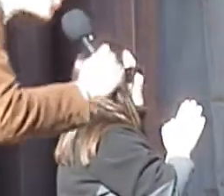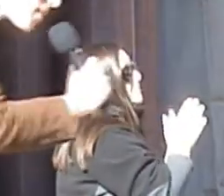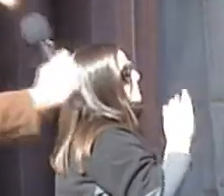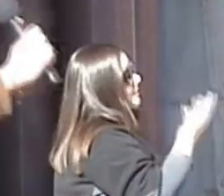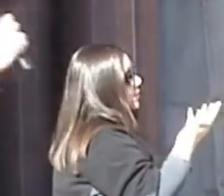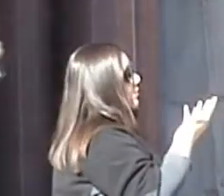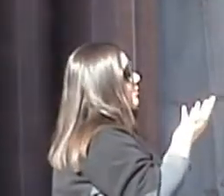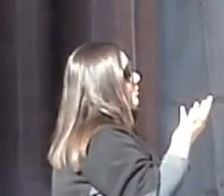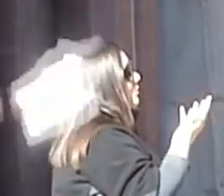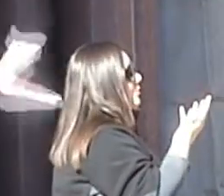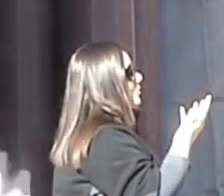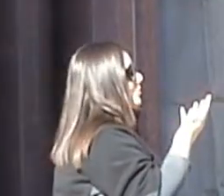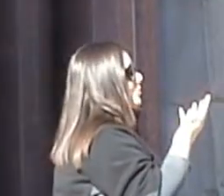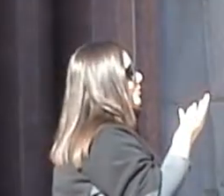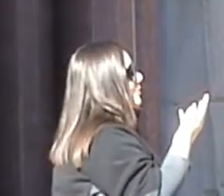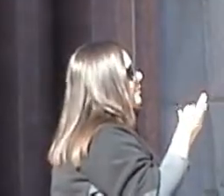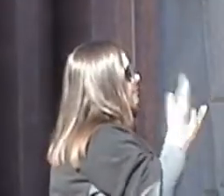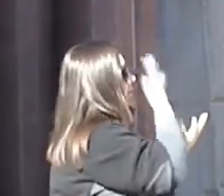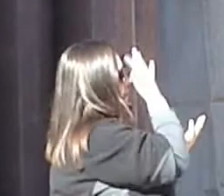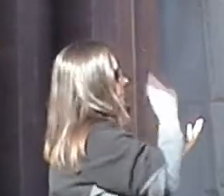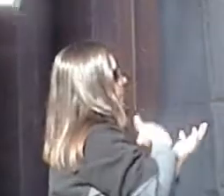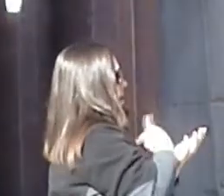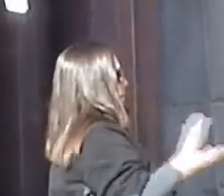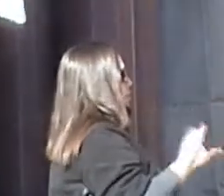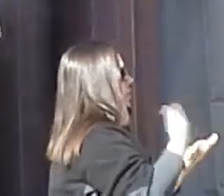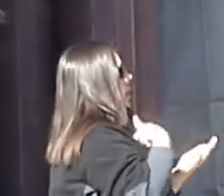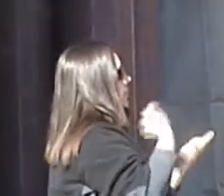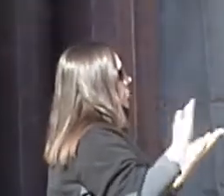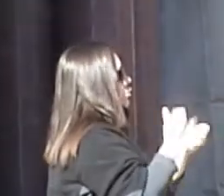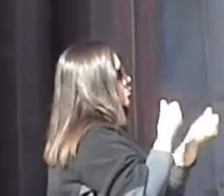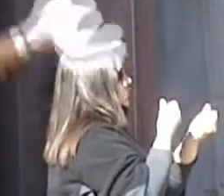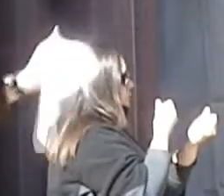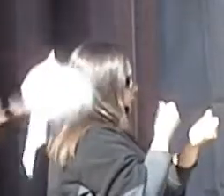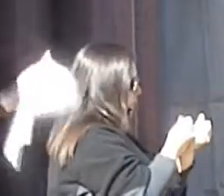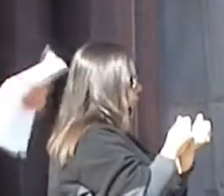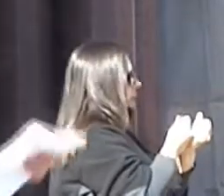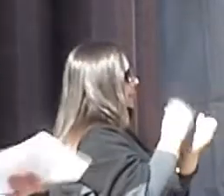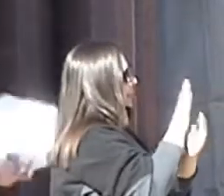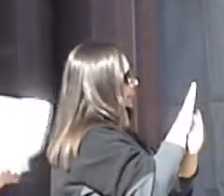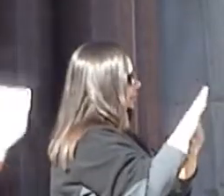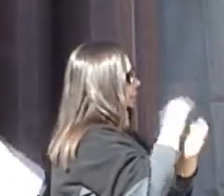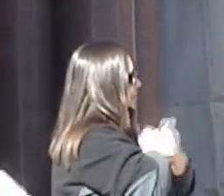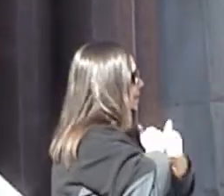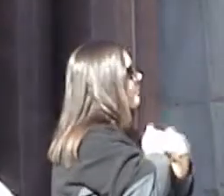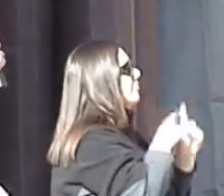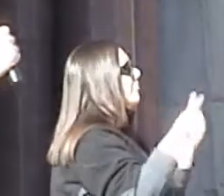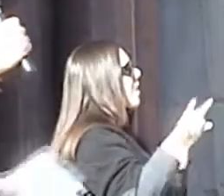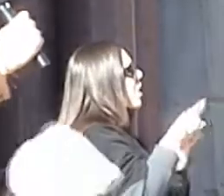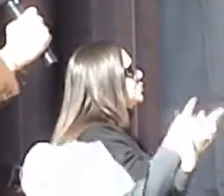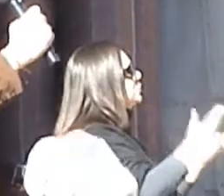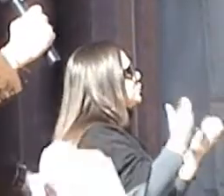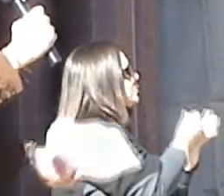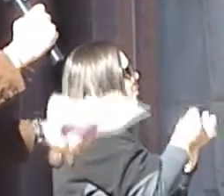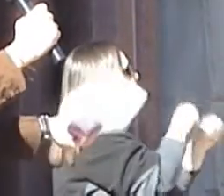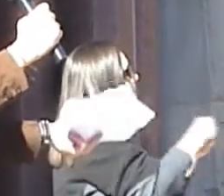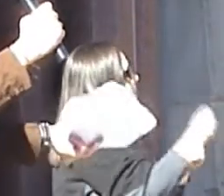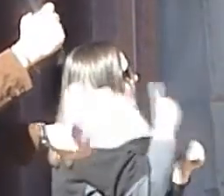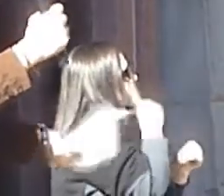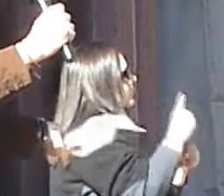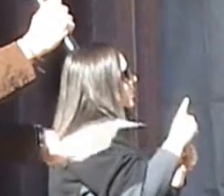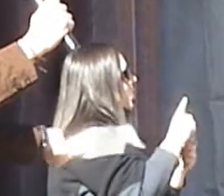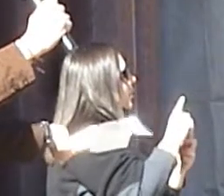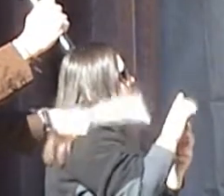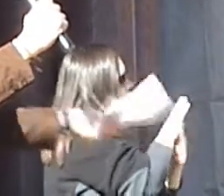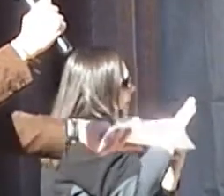So, that's why I'm here. I'm here to support their love, but I'm also here to support the possibility of them